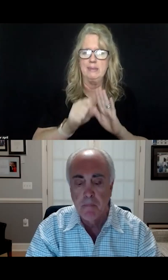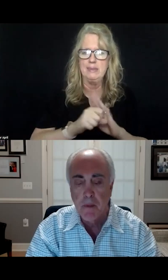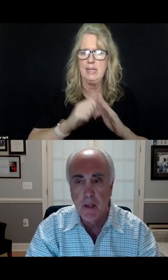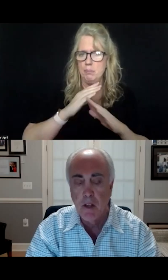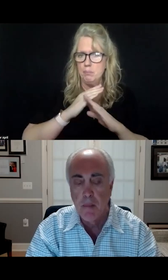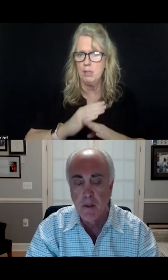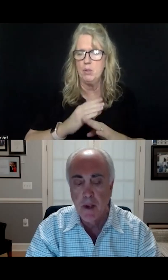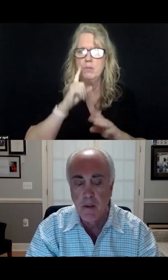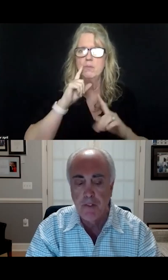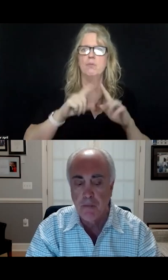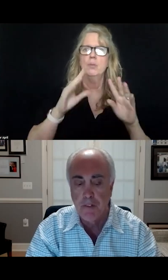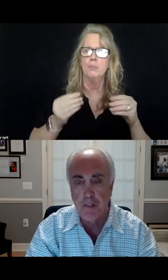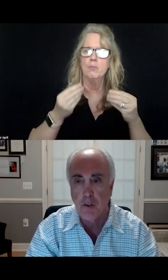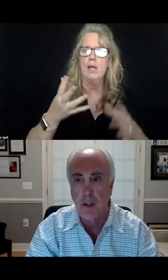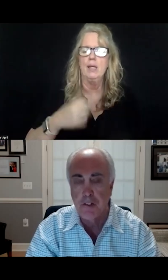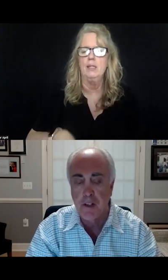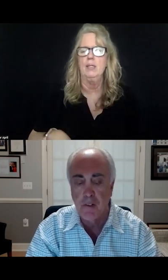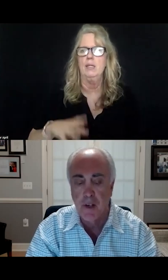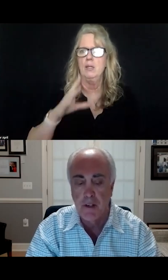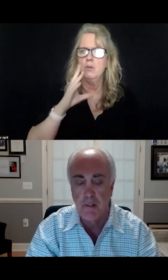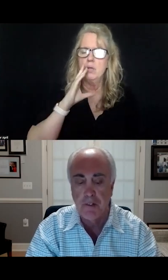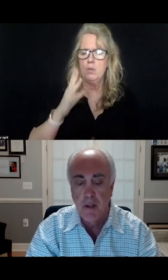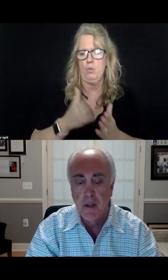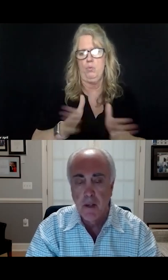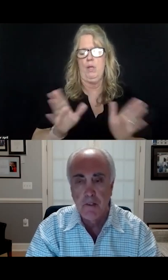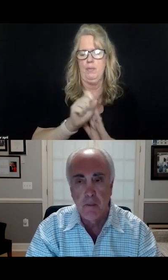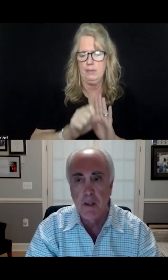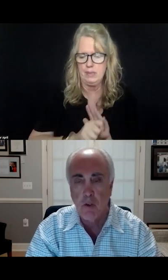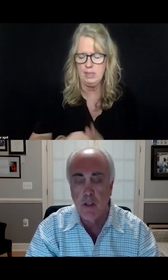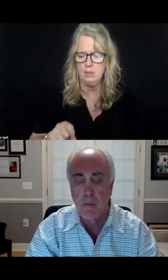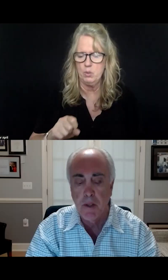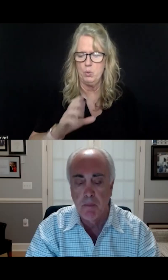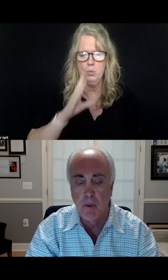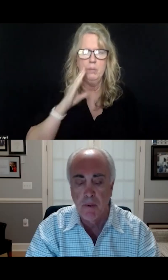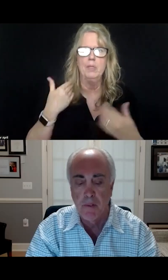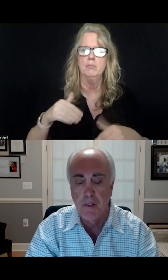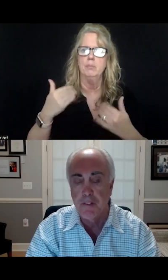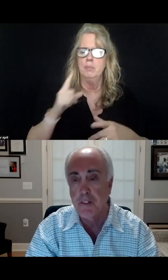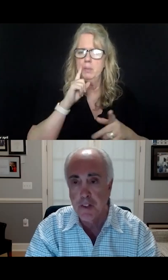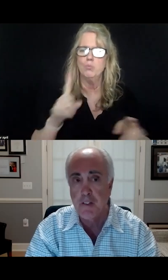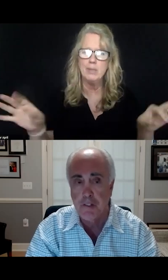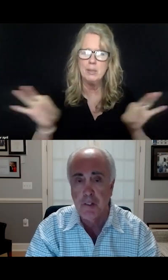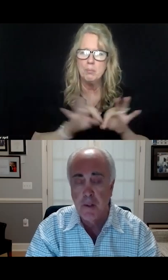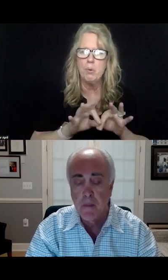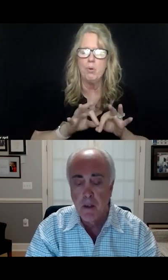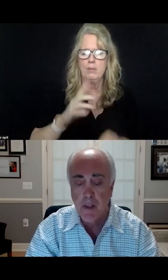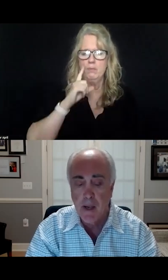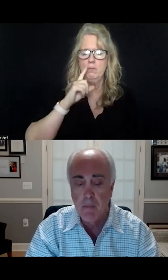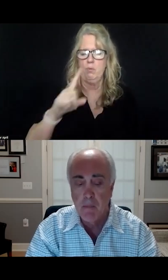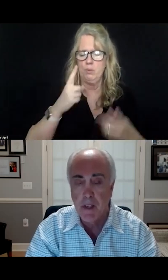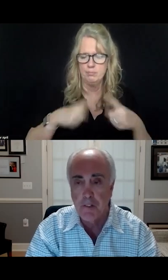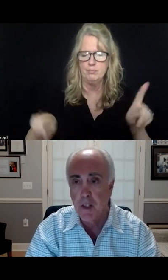providing telemental health services across state lines is going to be incredibly important to the success